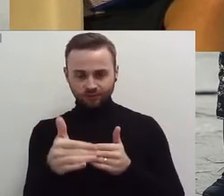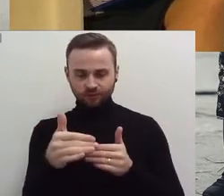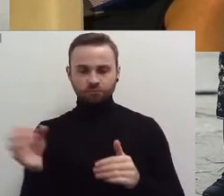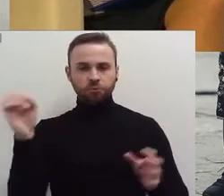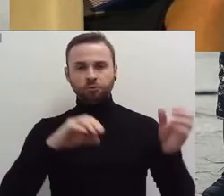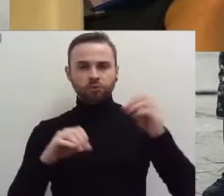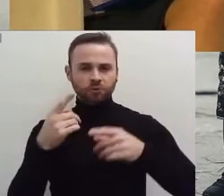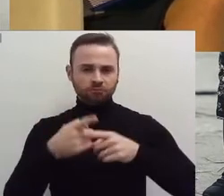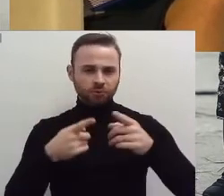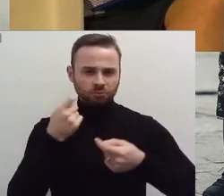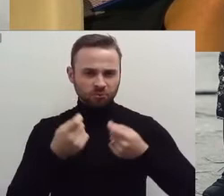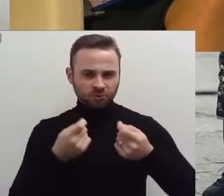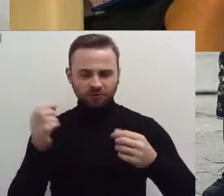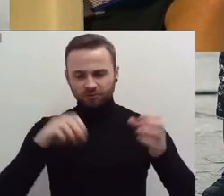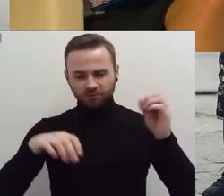Christmas,